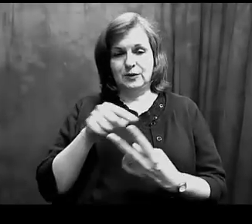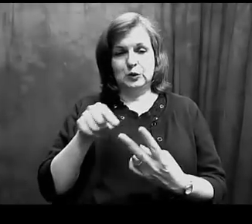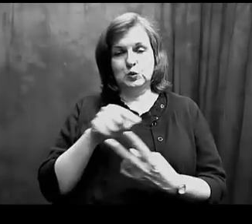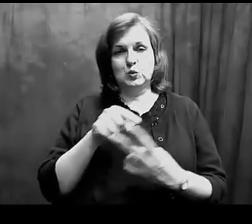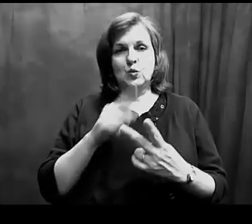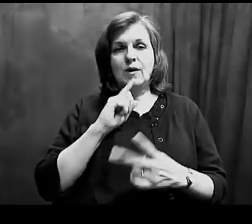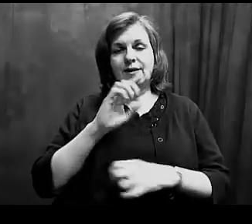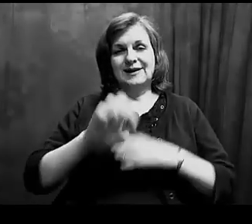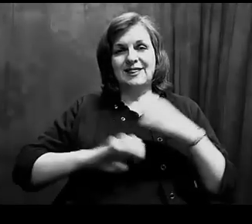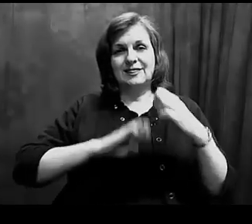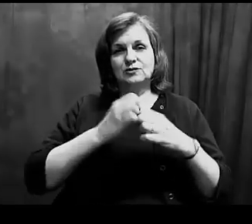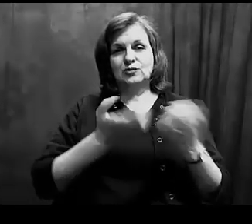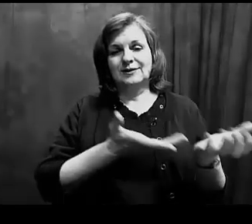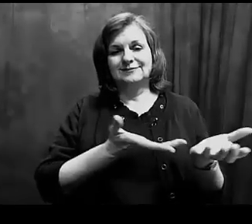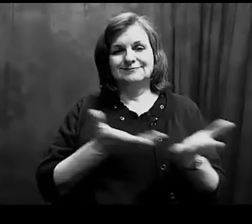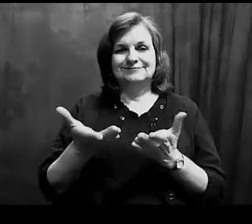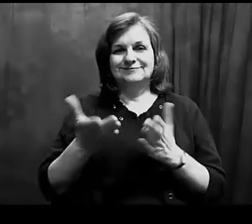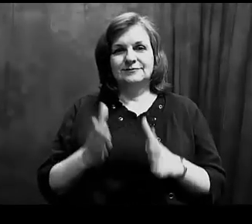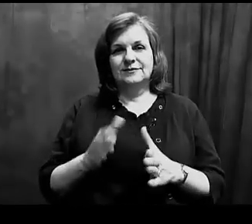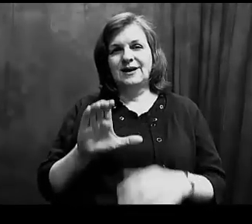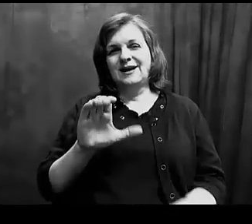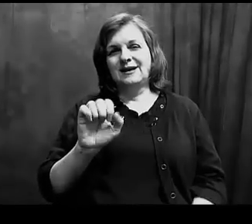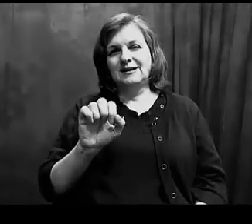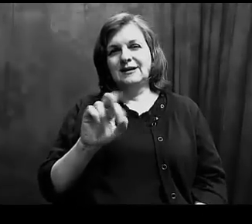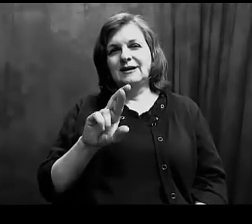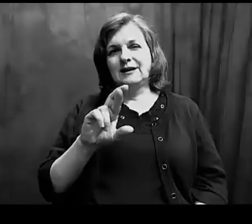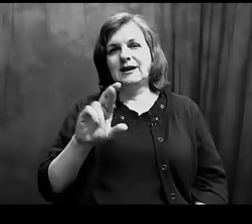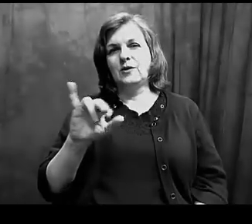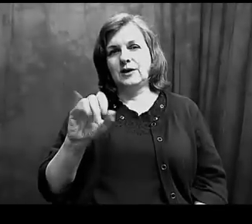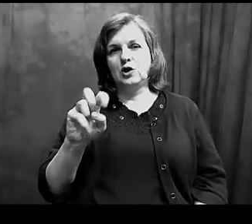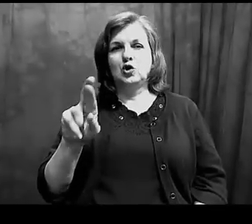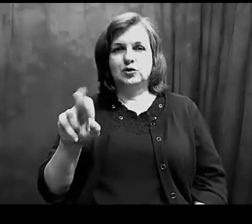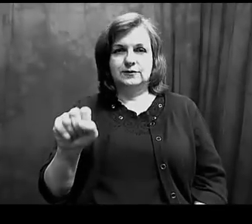FADH2. These are electron carriers, remember?